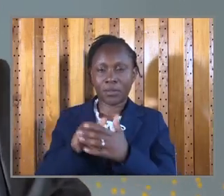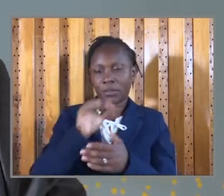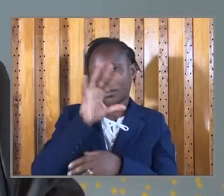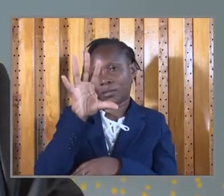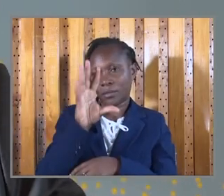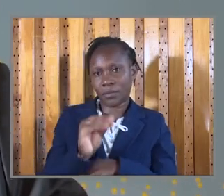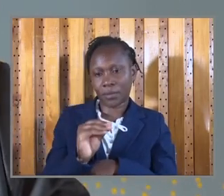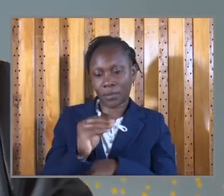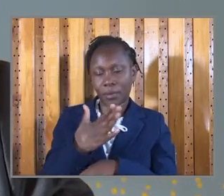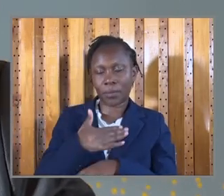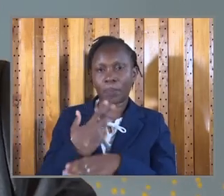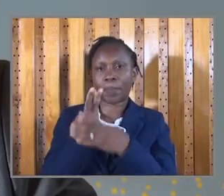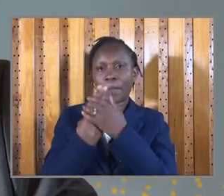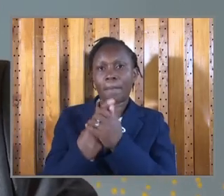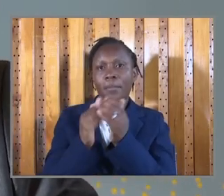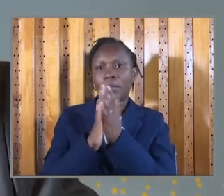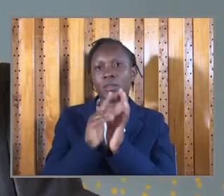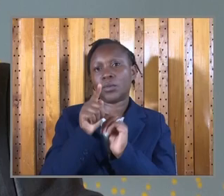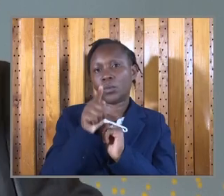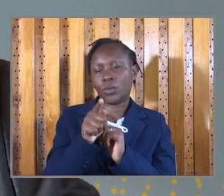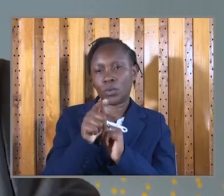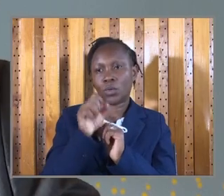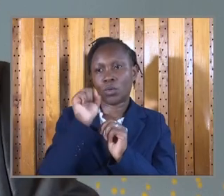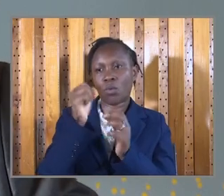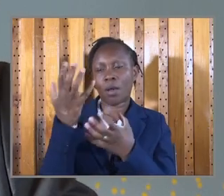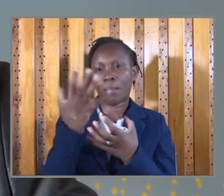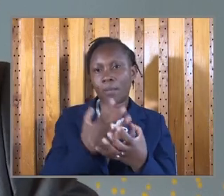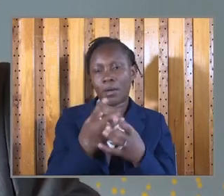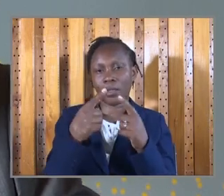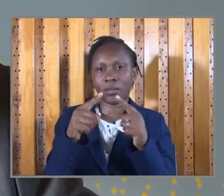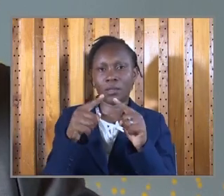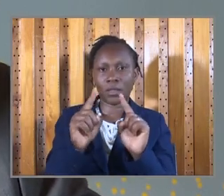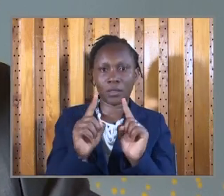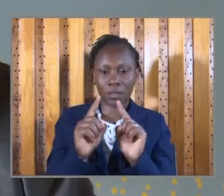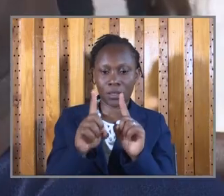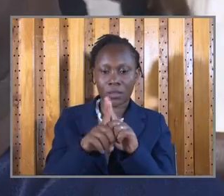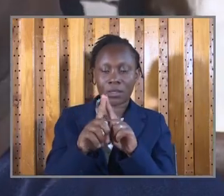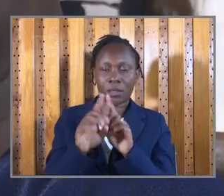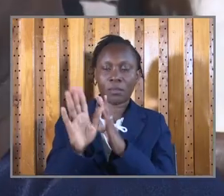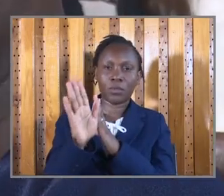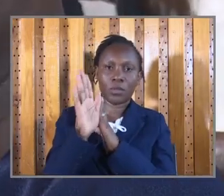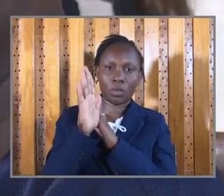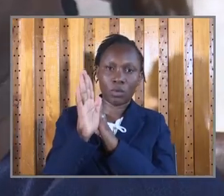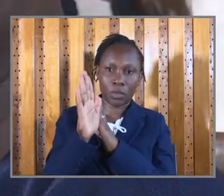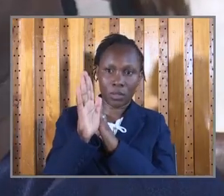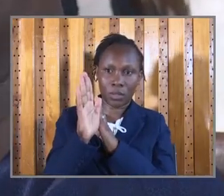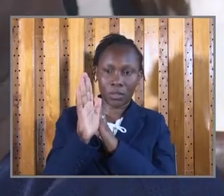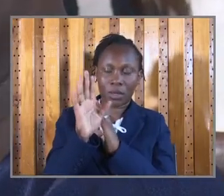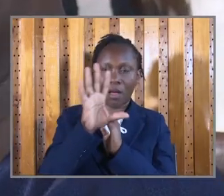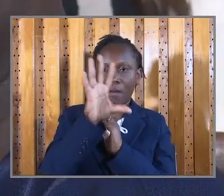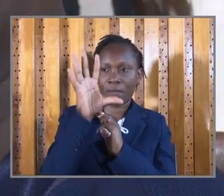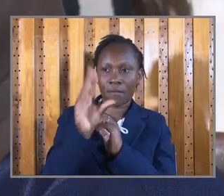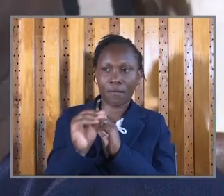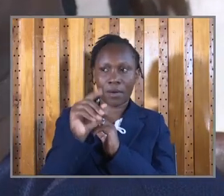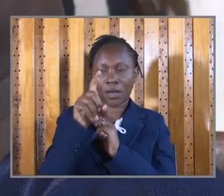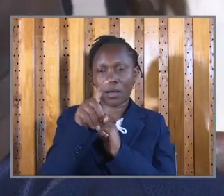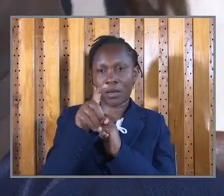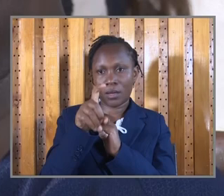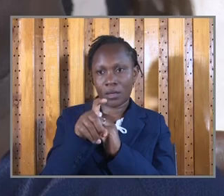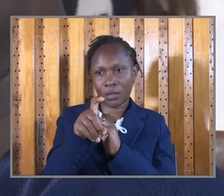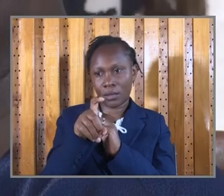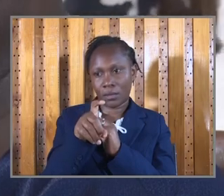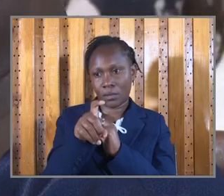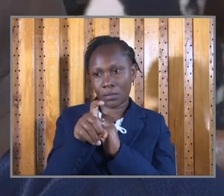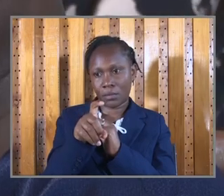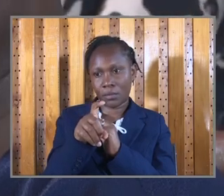that our partnership with you will bring the prosperity and security that Africa deserves and from which Europe